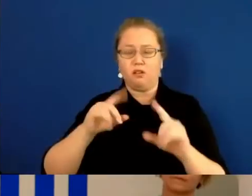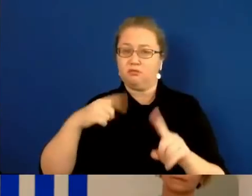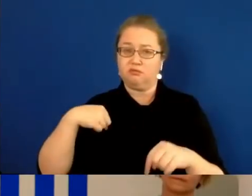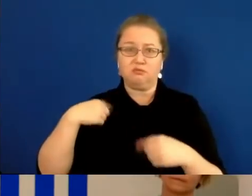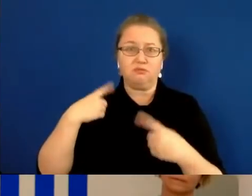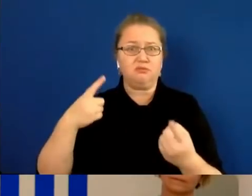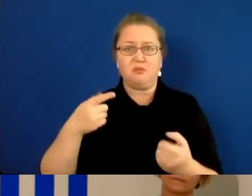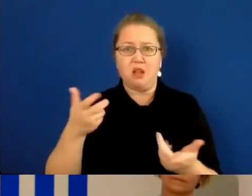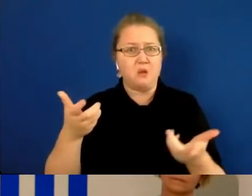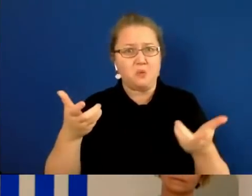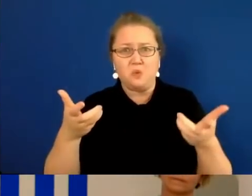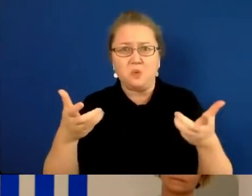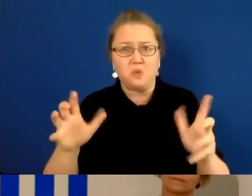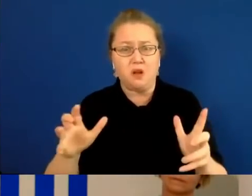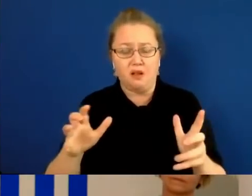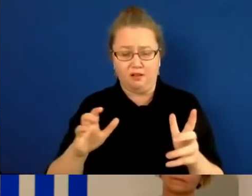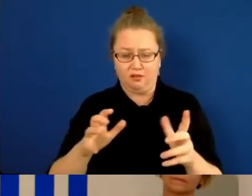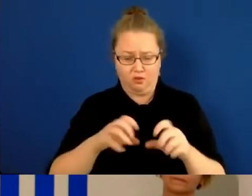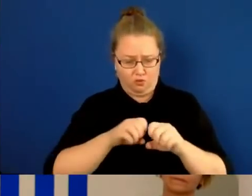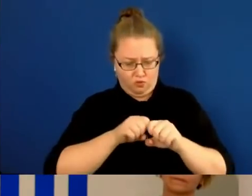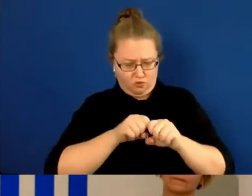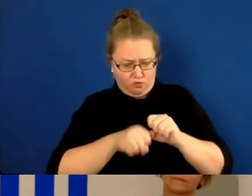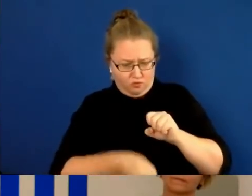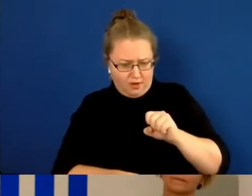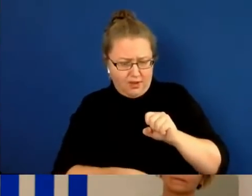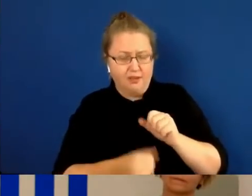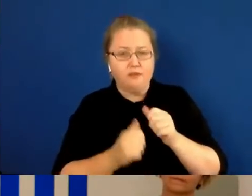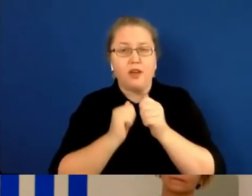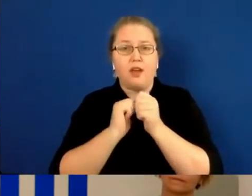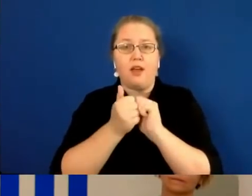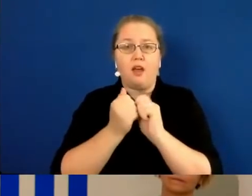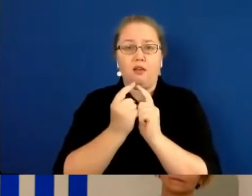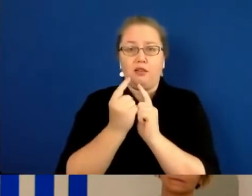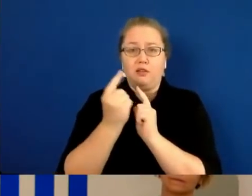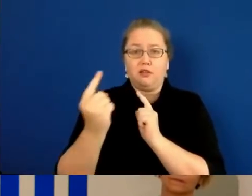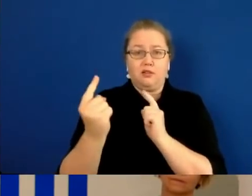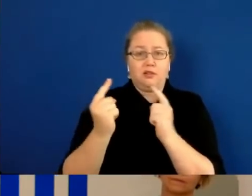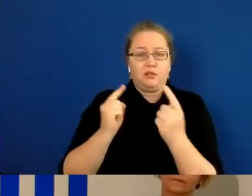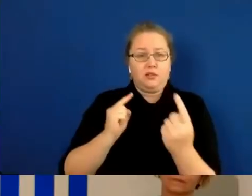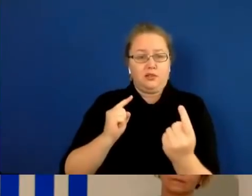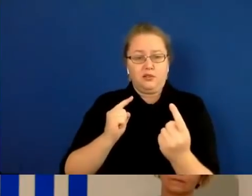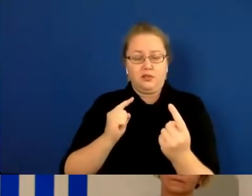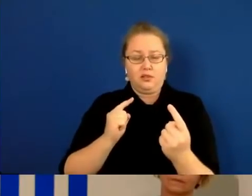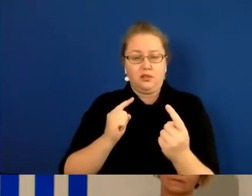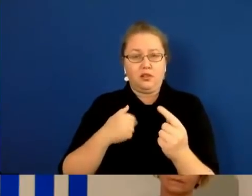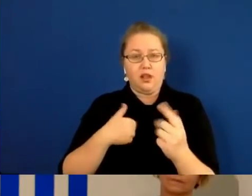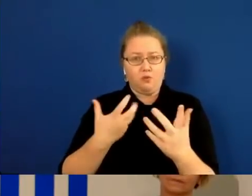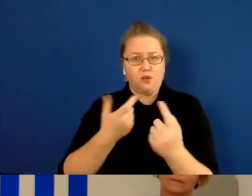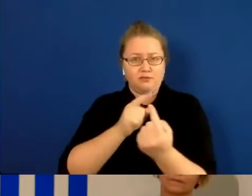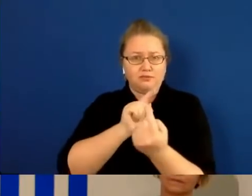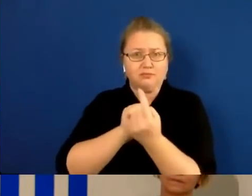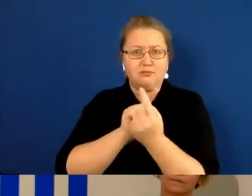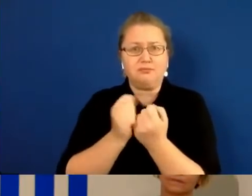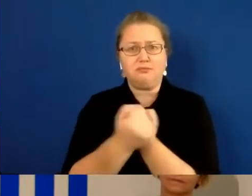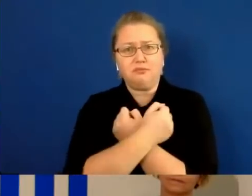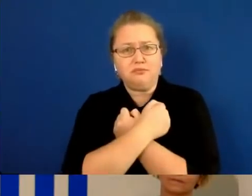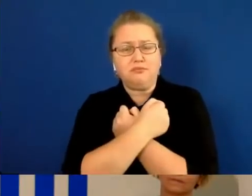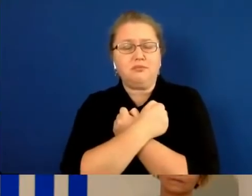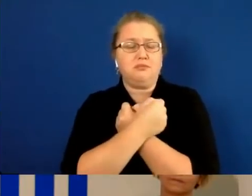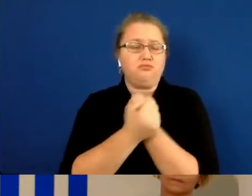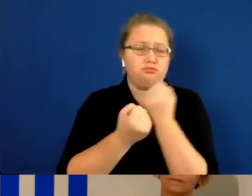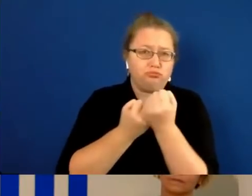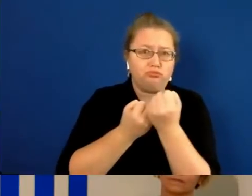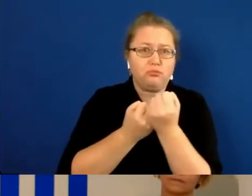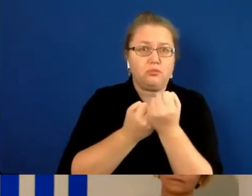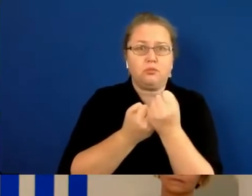very difficult and challenging time to grieve. So we want that family to know on behalf of the Premier, on behalf of